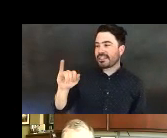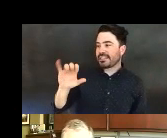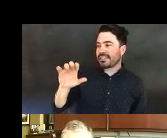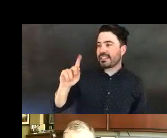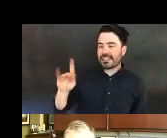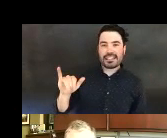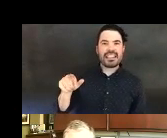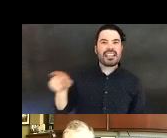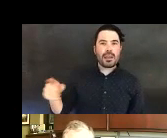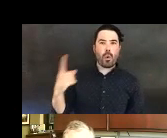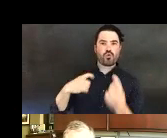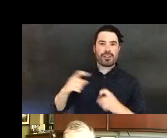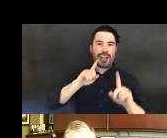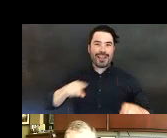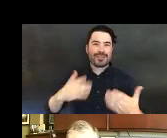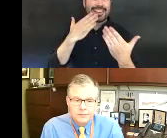question and answers. Thank you.